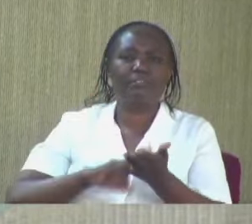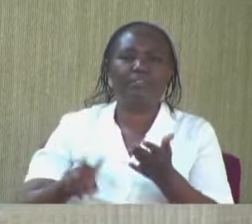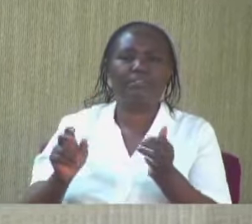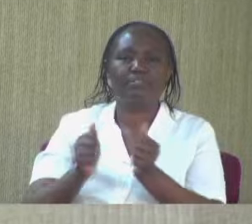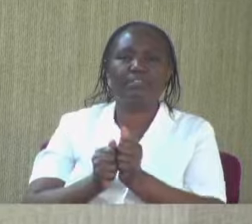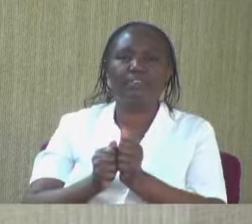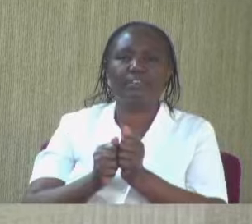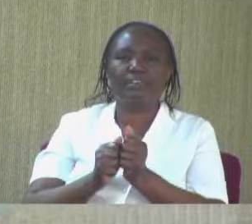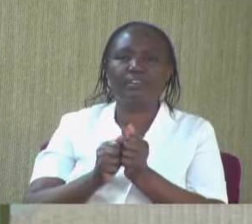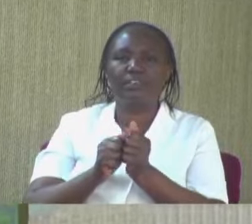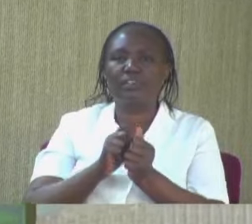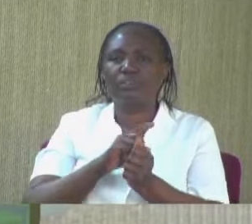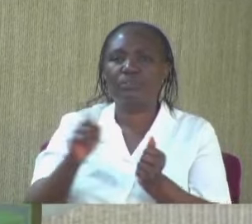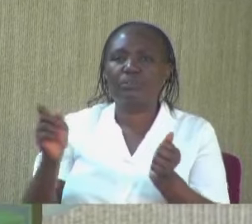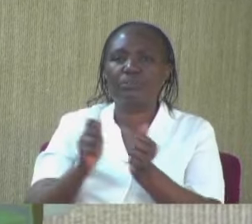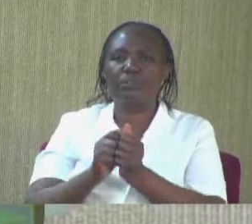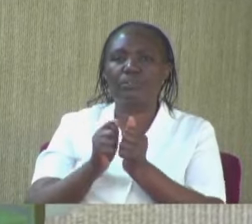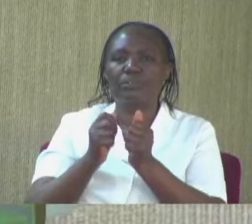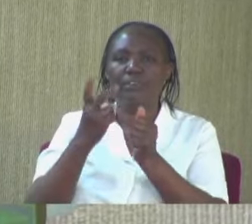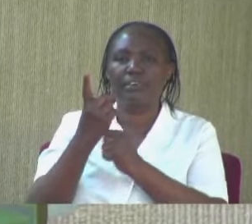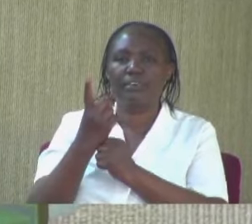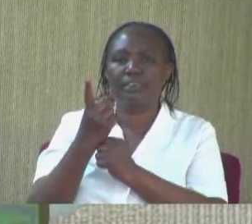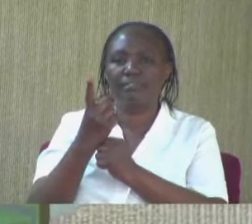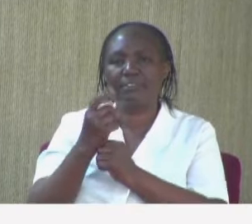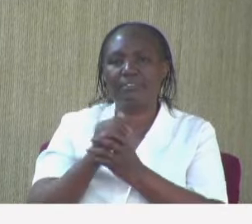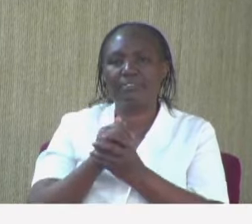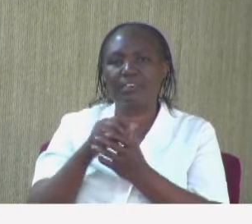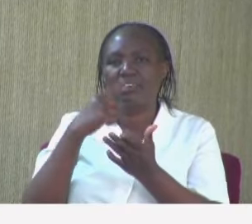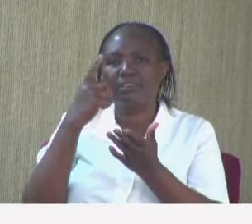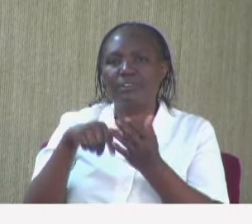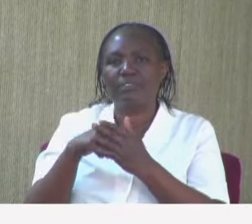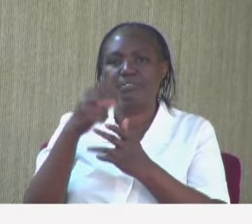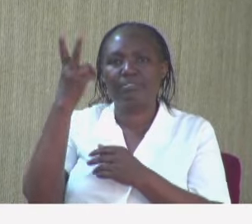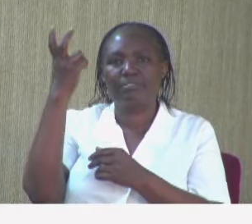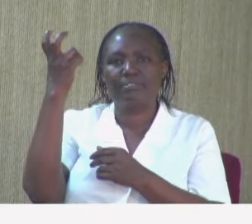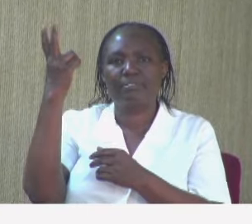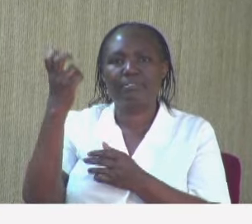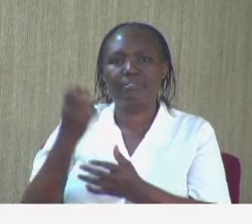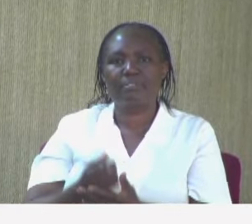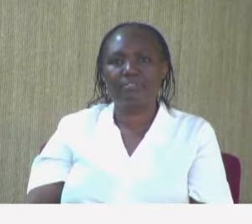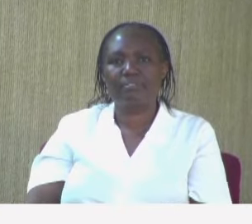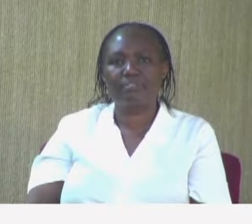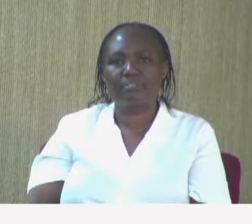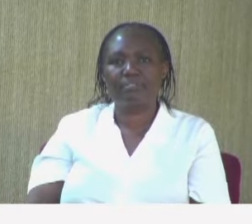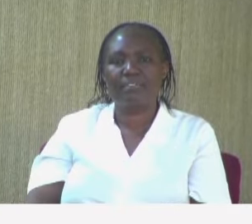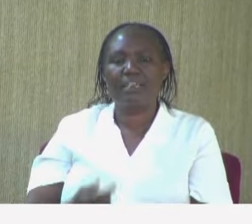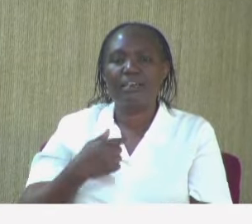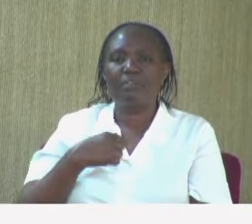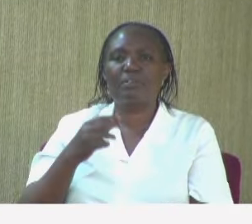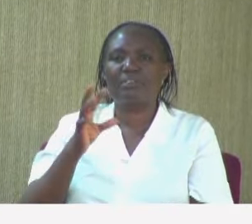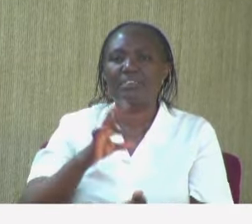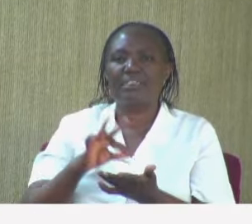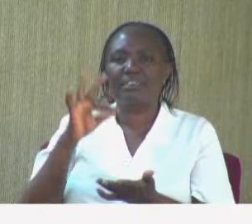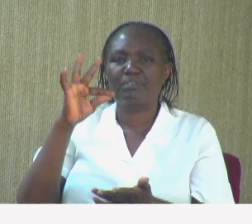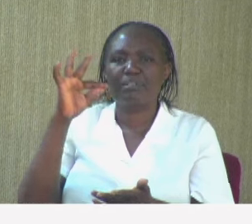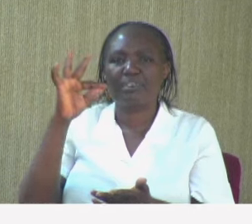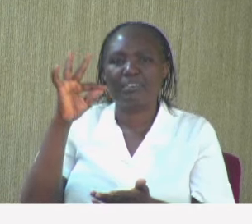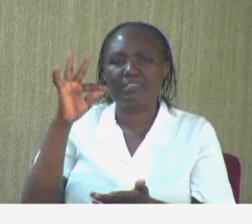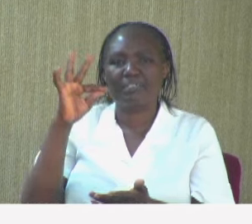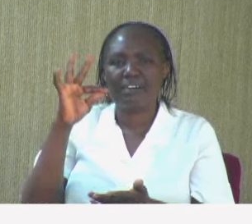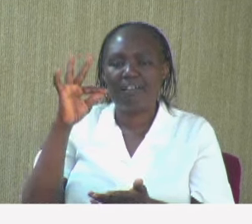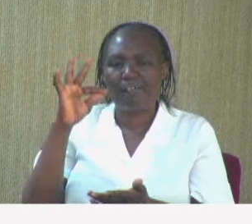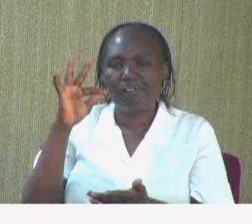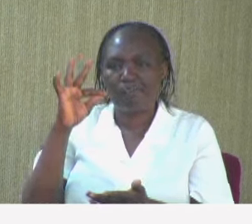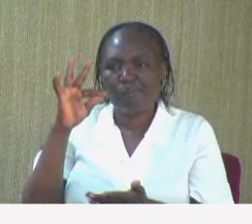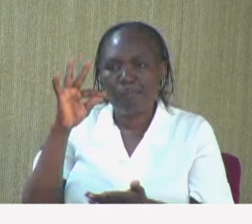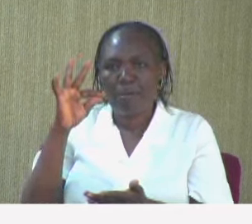11. Revelation chapter 1, verse 10 and 11. It says, I was in the spirit. That is another way of saying he